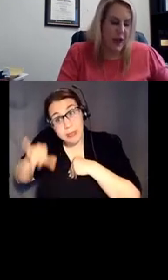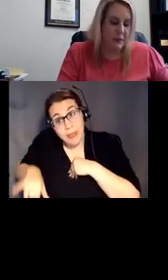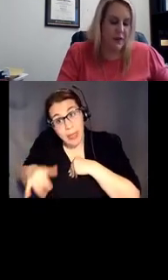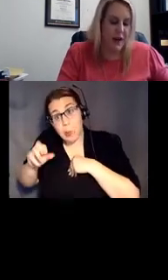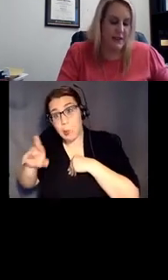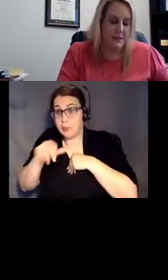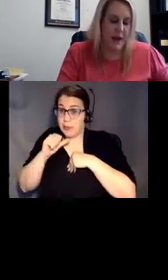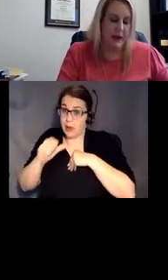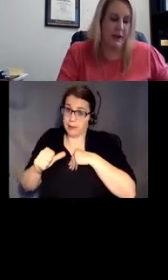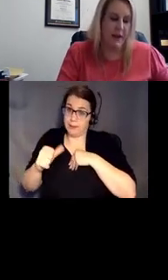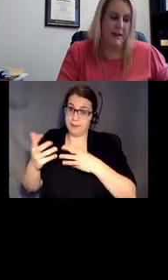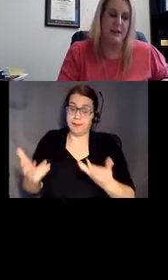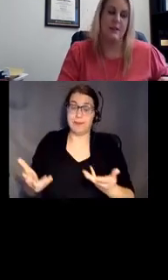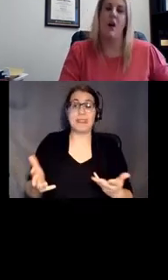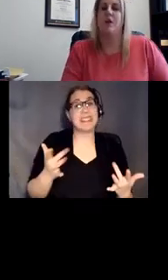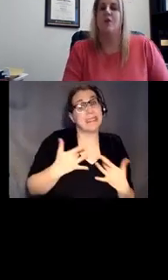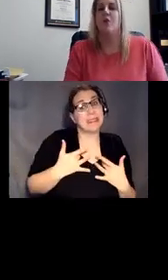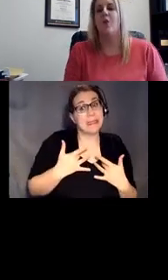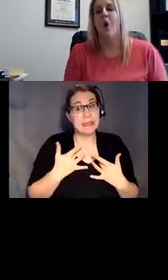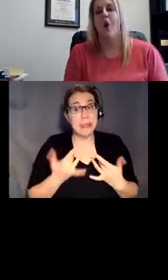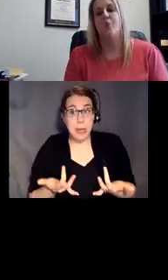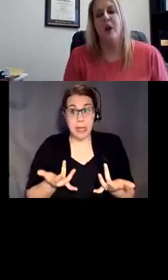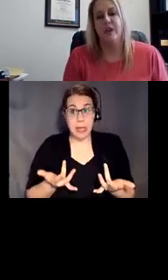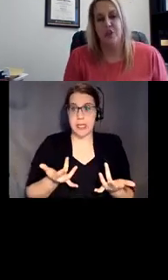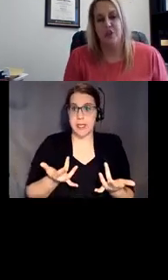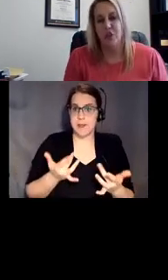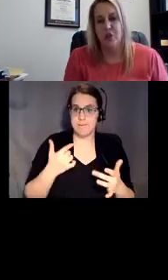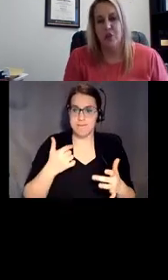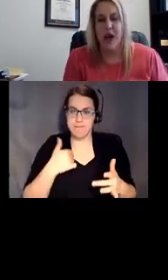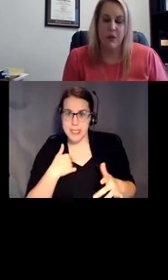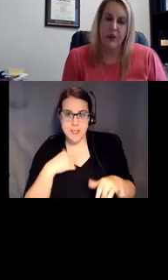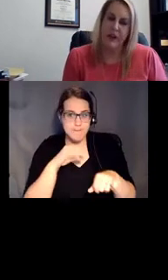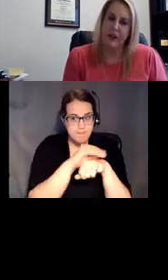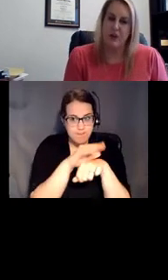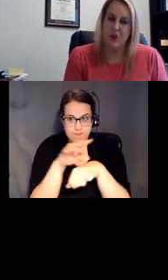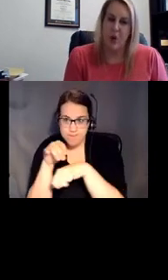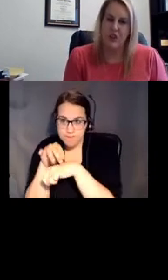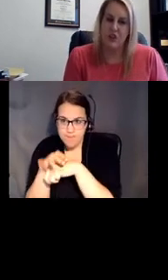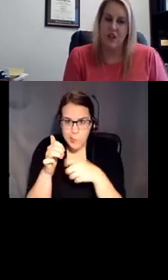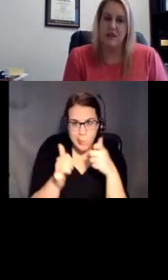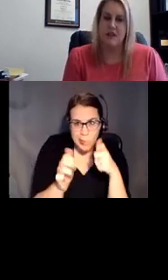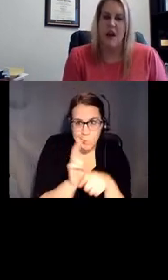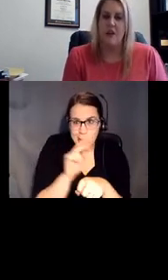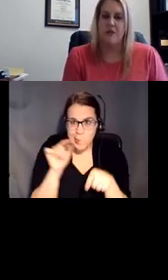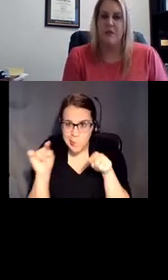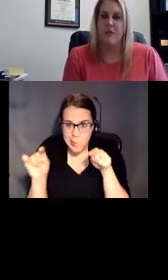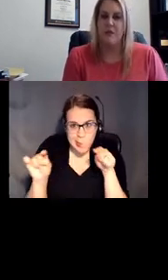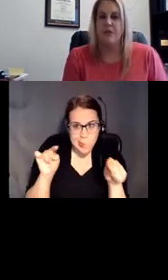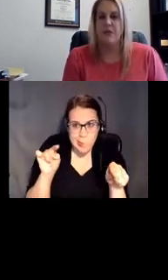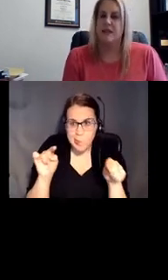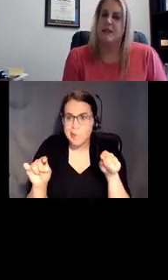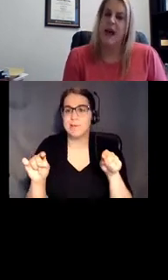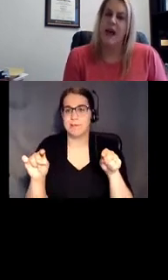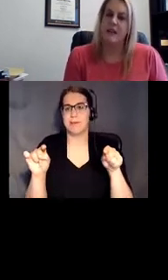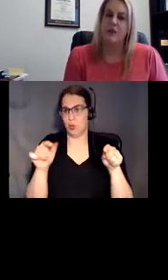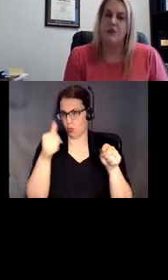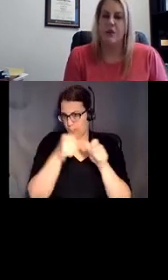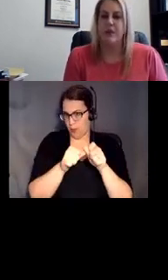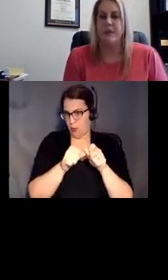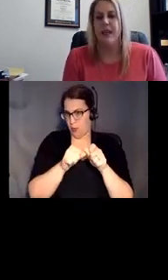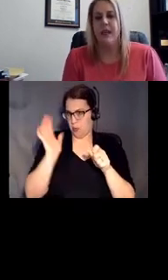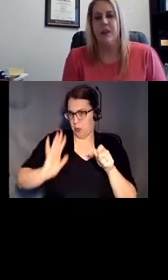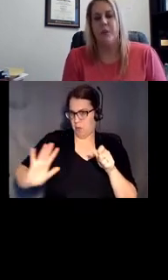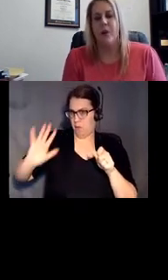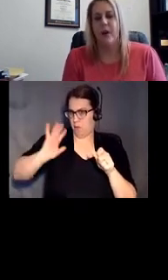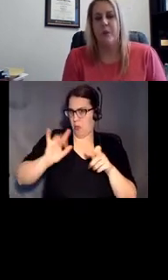Generally, when I'm advising my clients on which to use, I'm looking at those questions from the slide